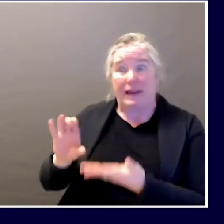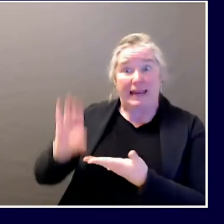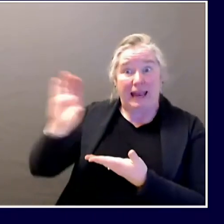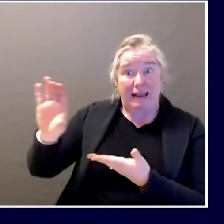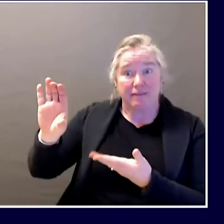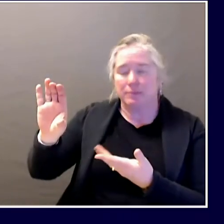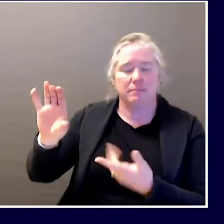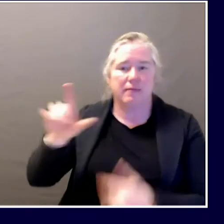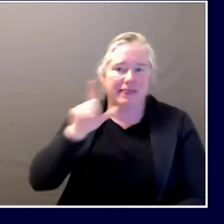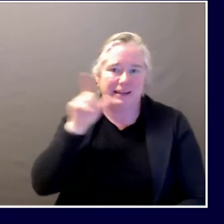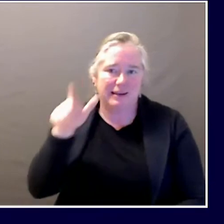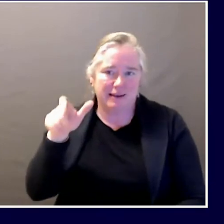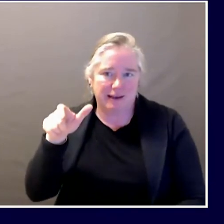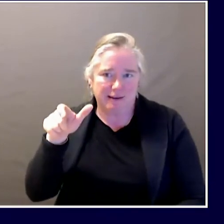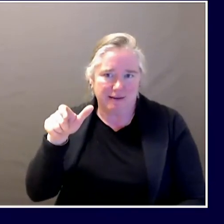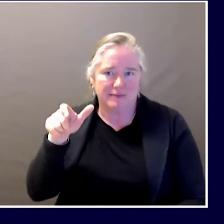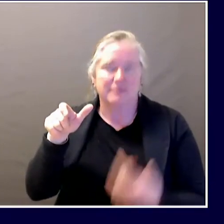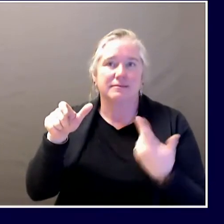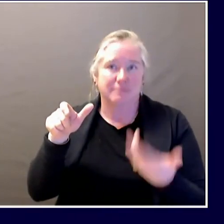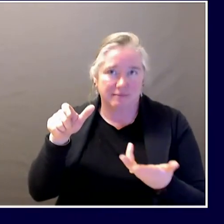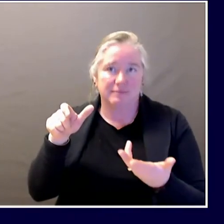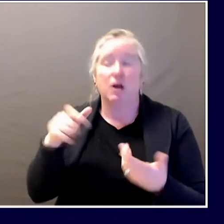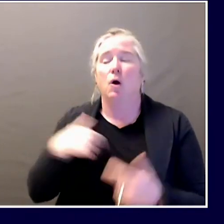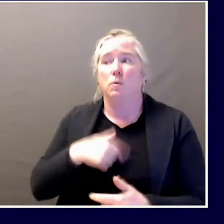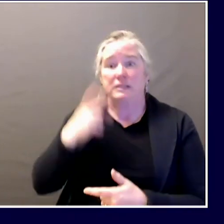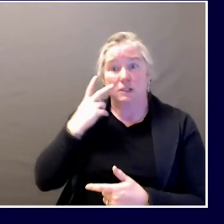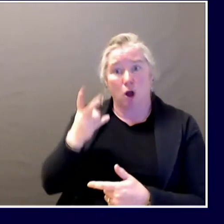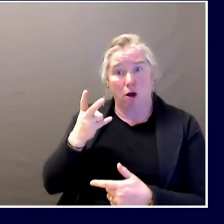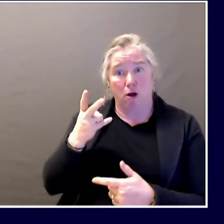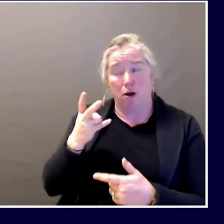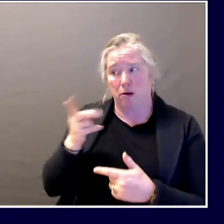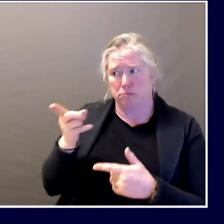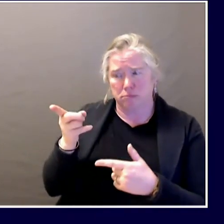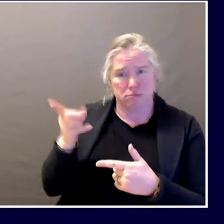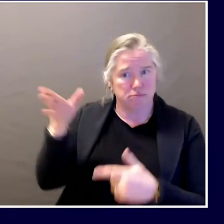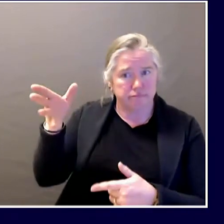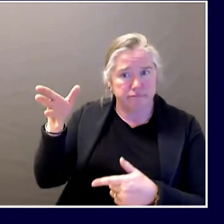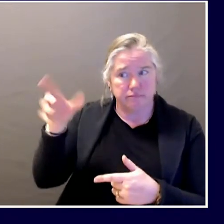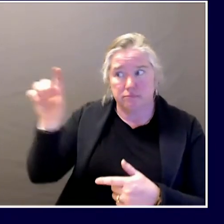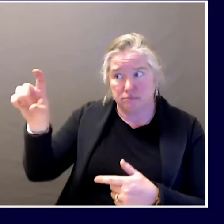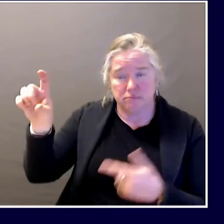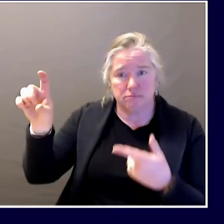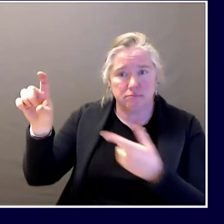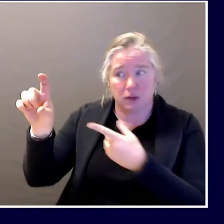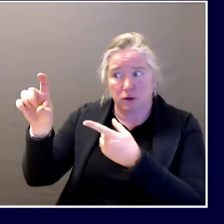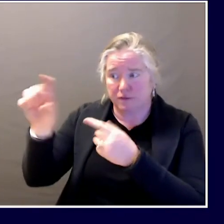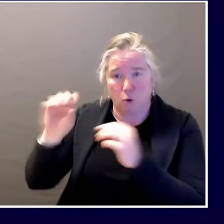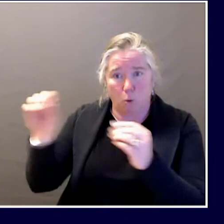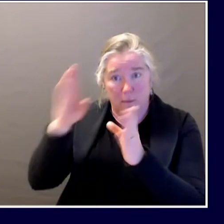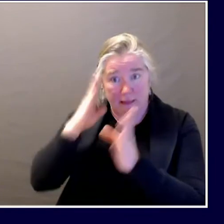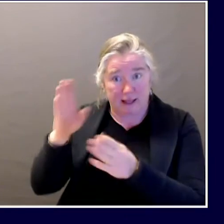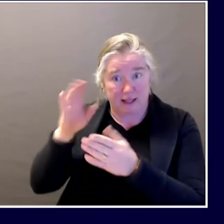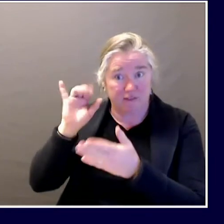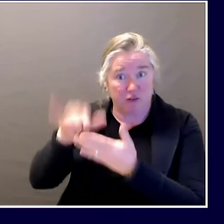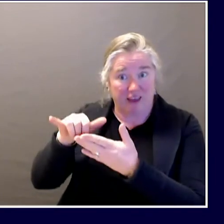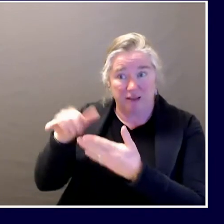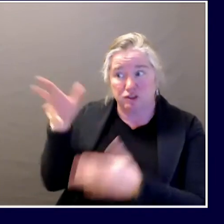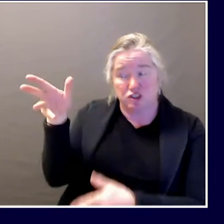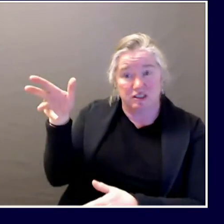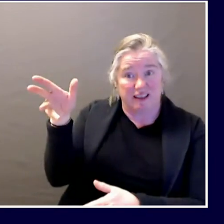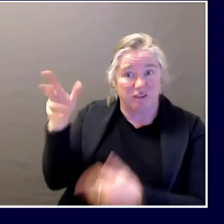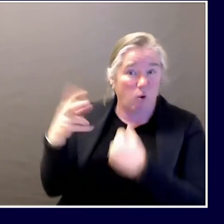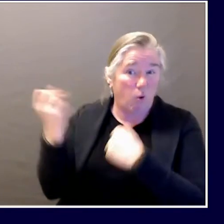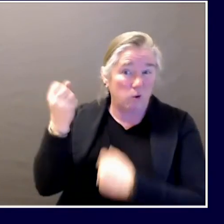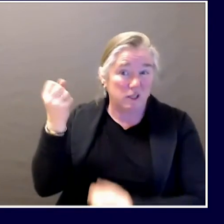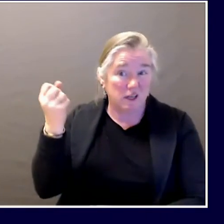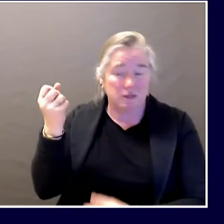soon as we saw that, again, last week, we saw that there wasn't a time and a place for those 1,170 doses of Pfizer. So we